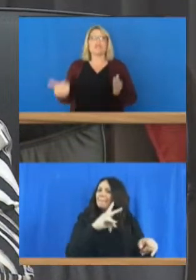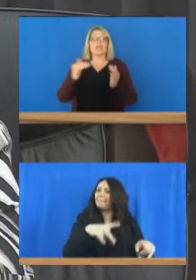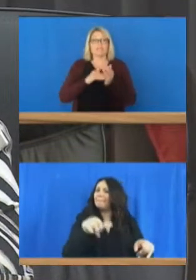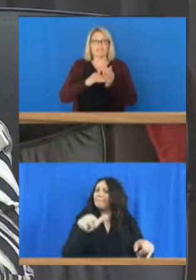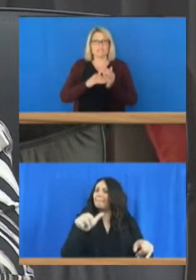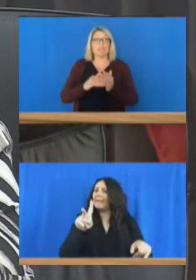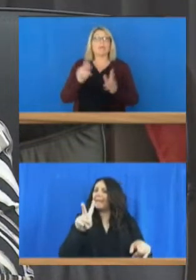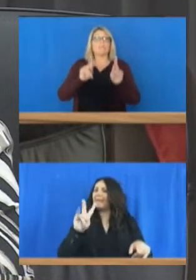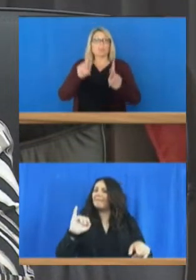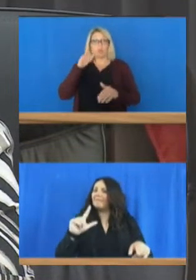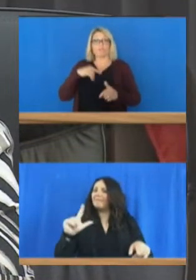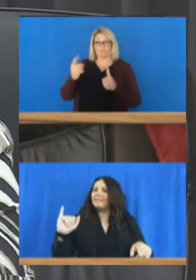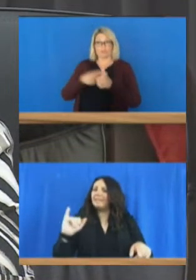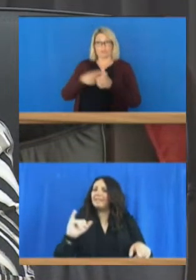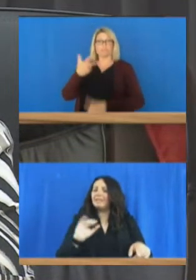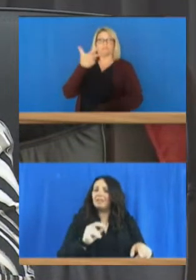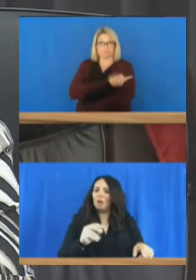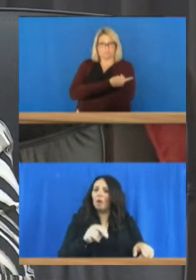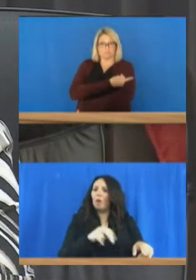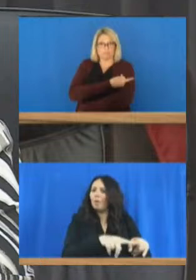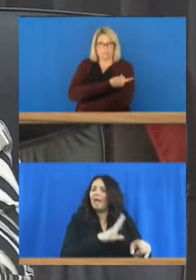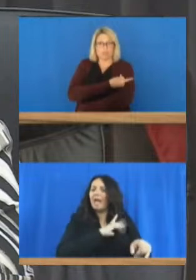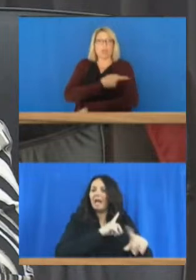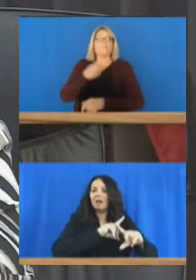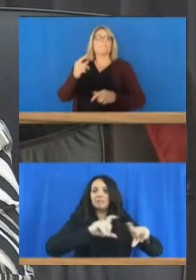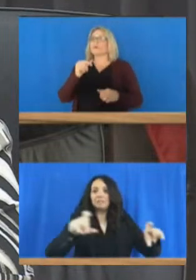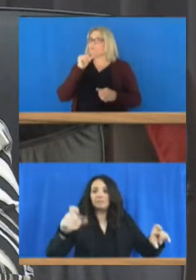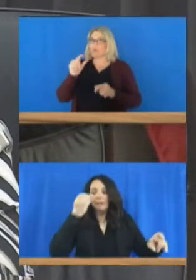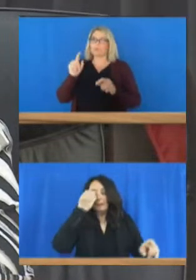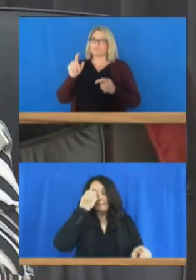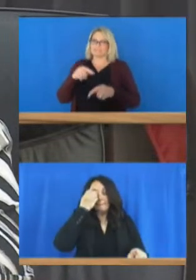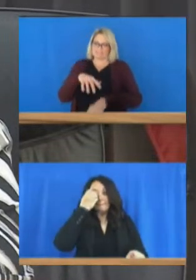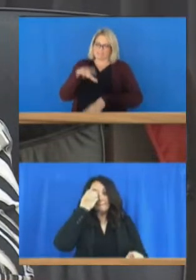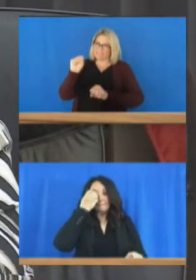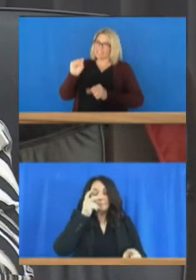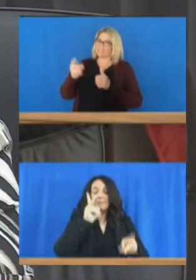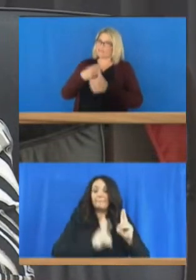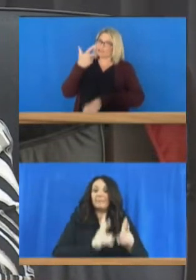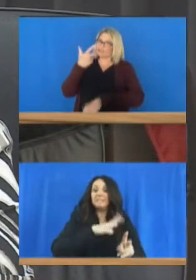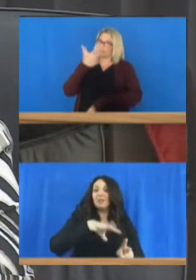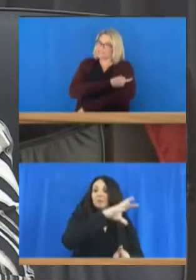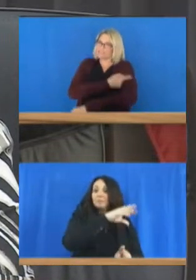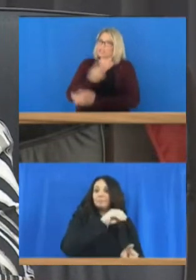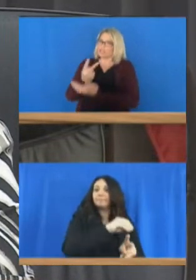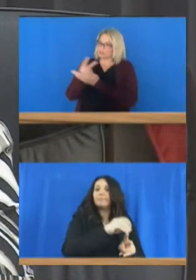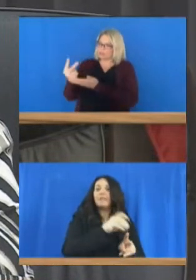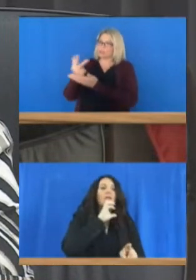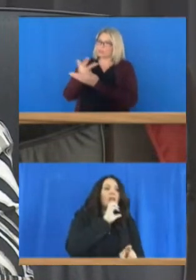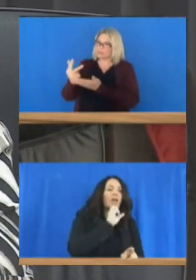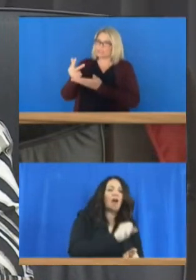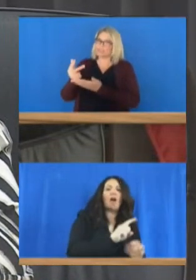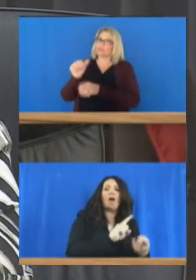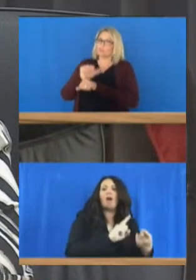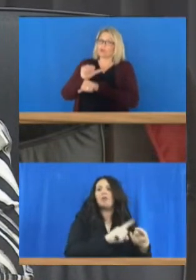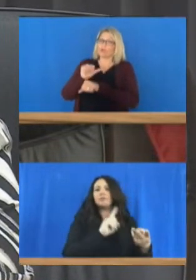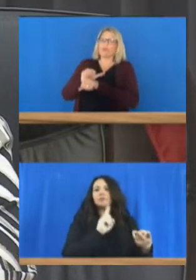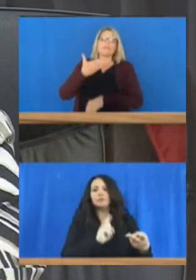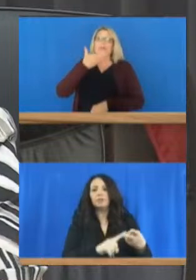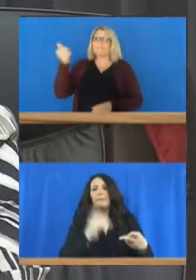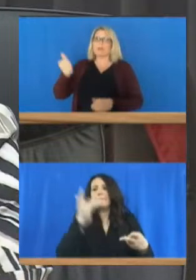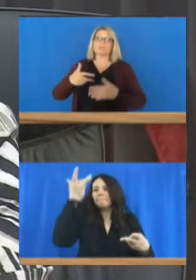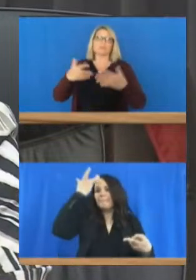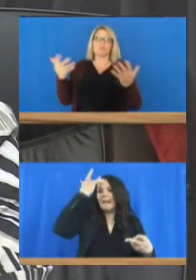Scotia are being stopped at the New Brunswick-Quebec border and being told they cannot continue on. Can